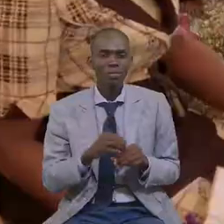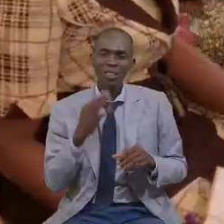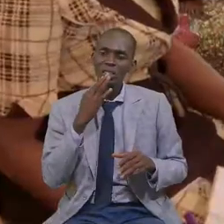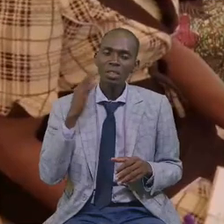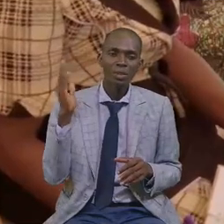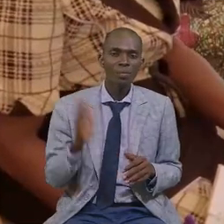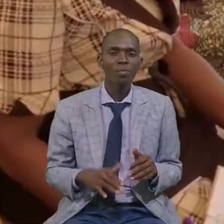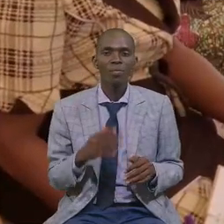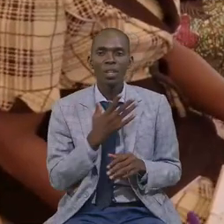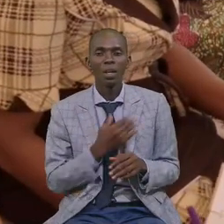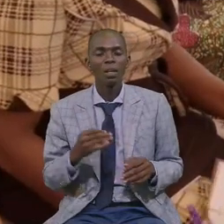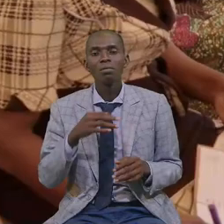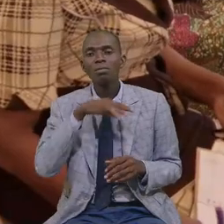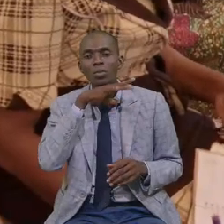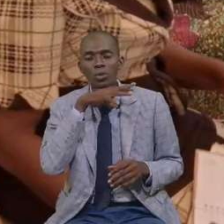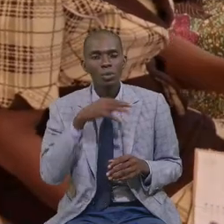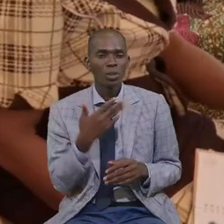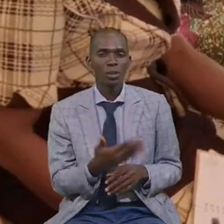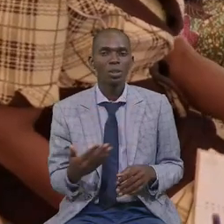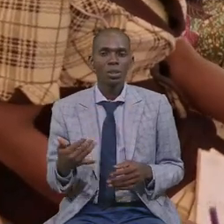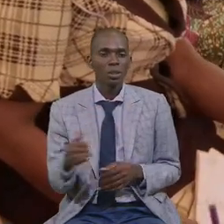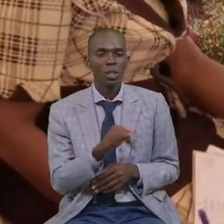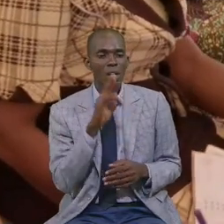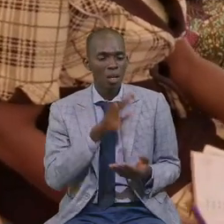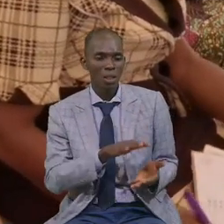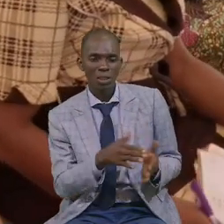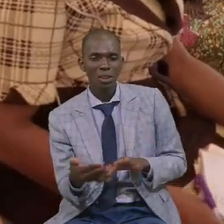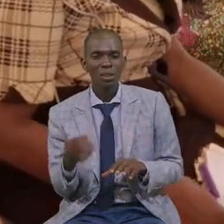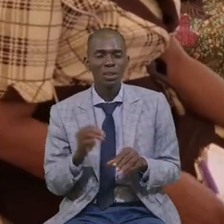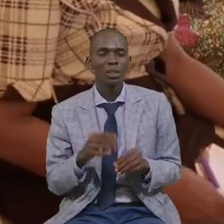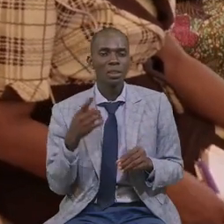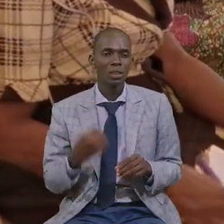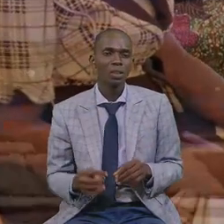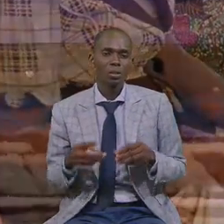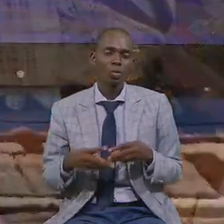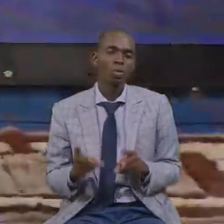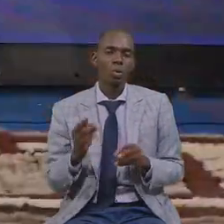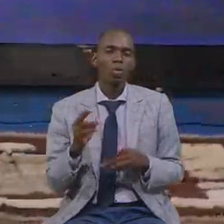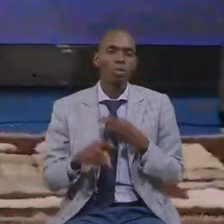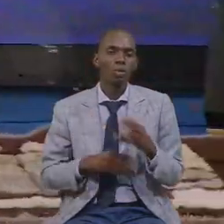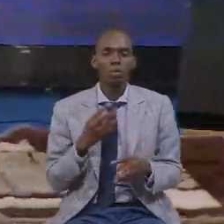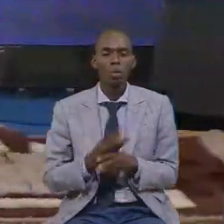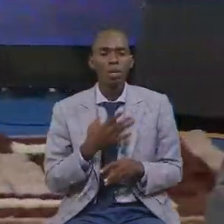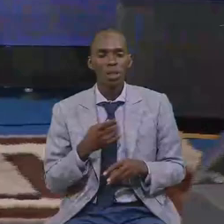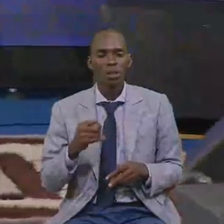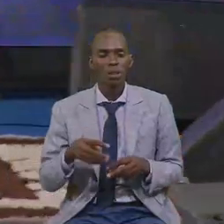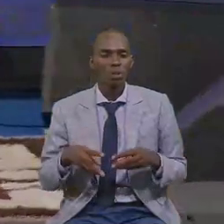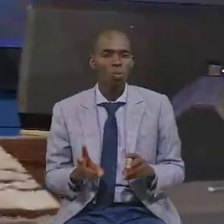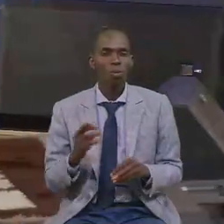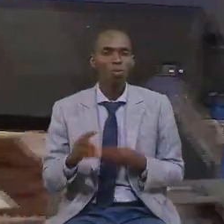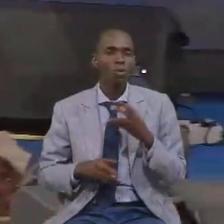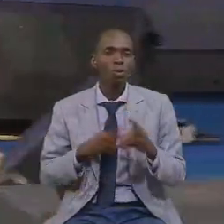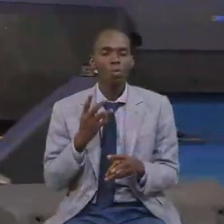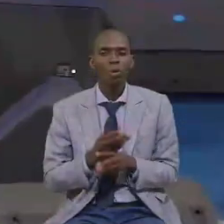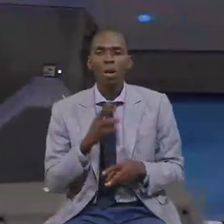and corruption. They are dead in the ways of the world. And the ways of the world are